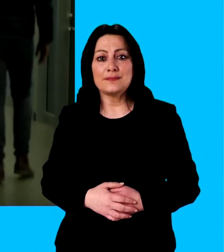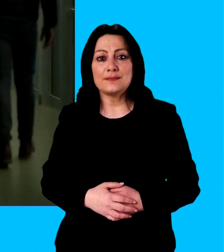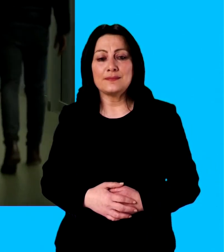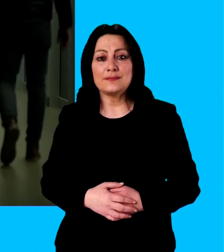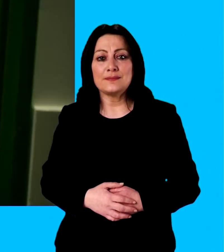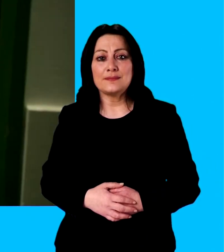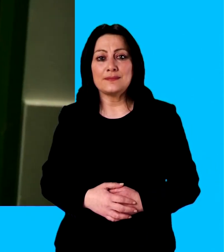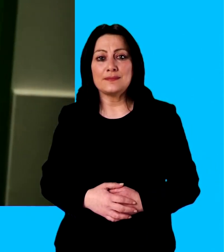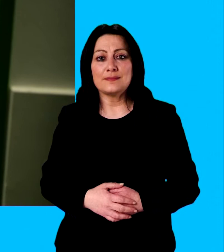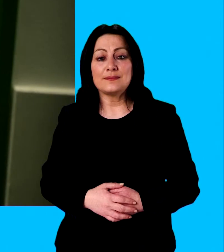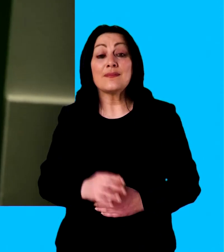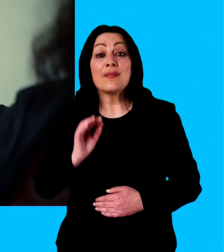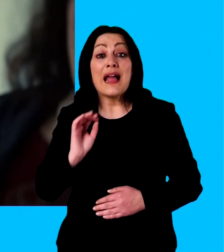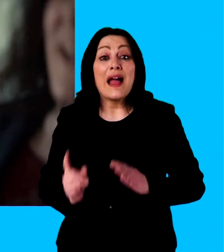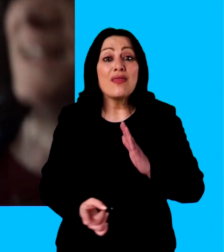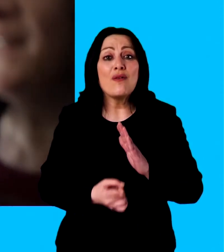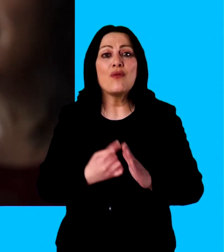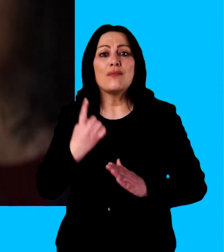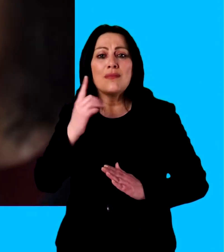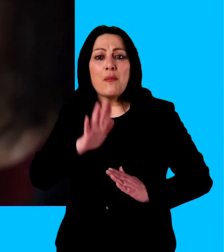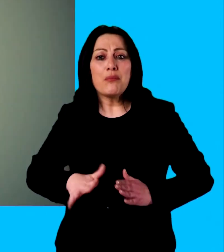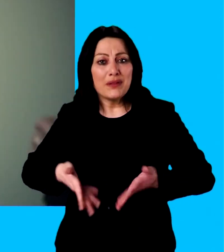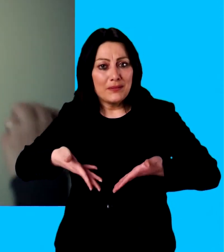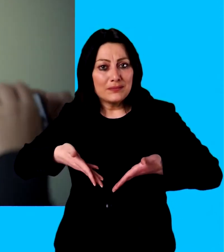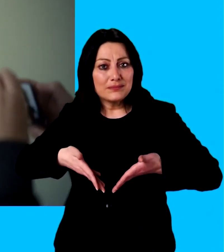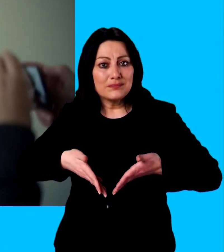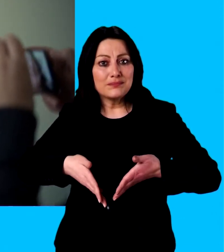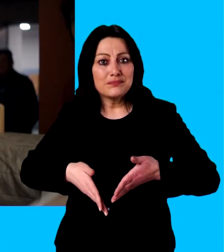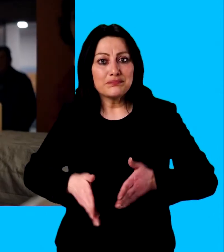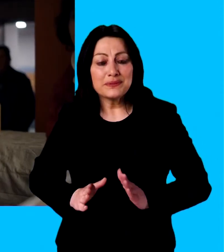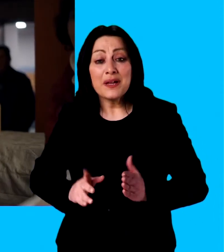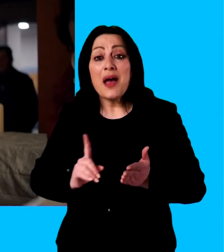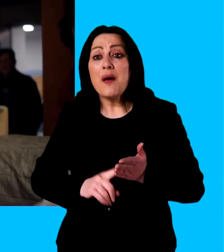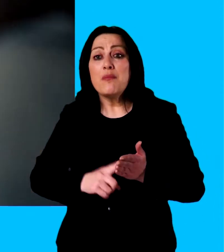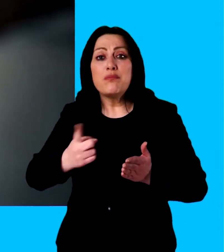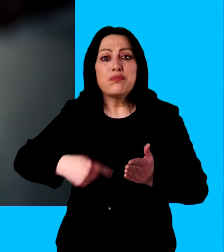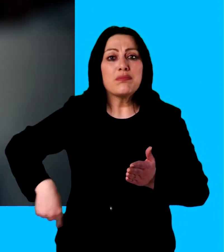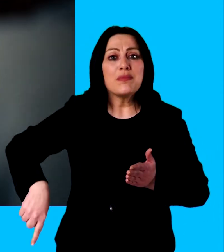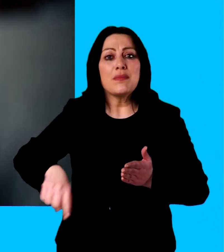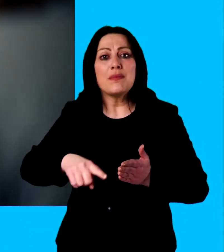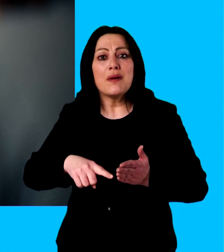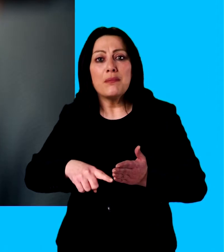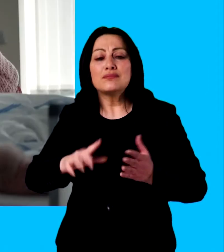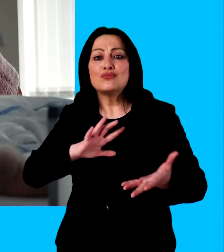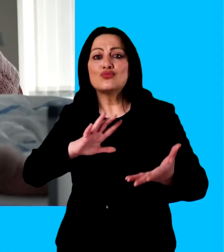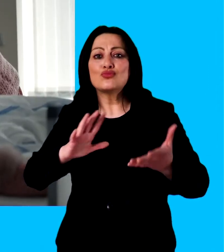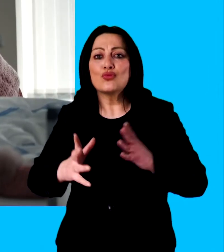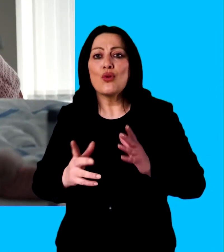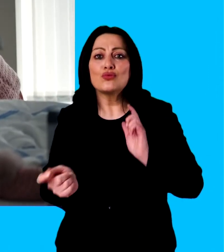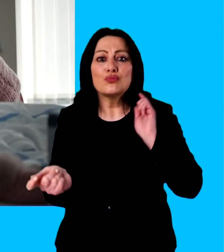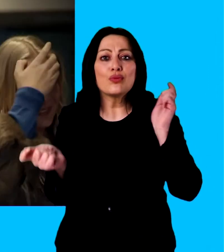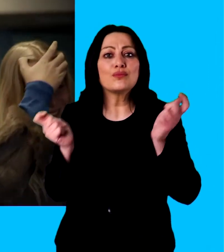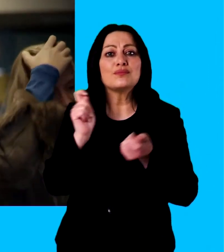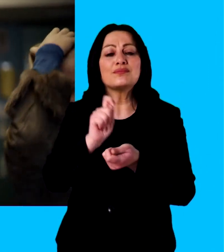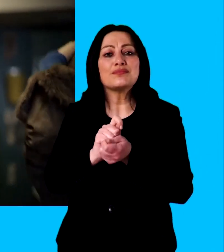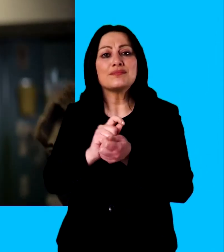For every child born, there's another reason to shape the changing world around us and make